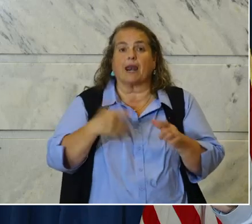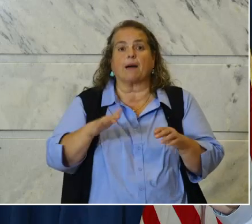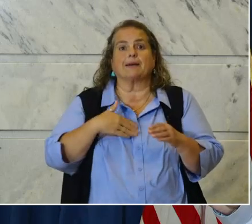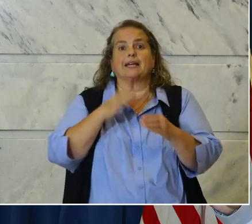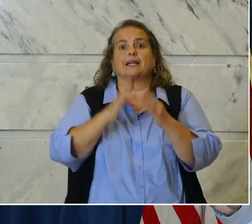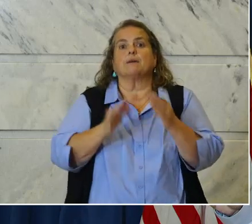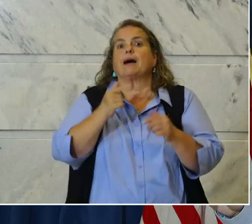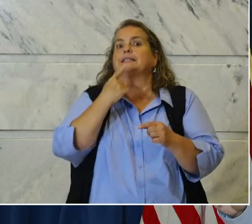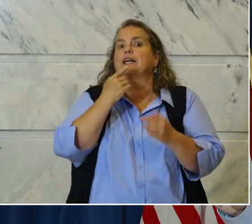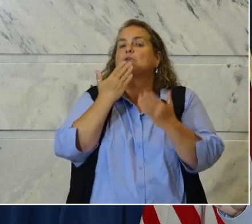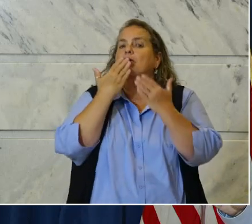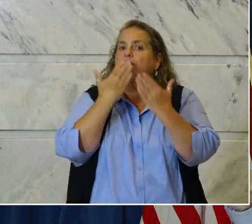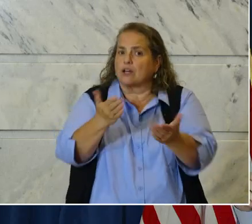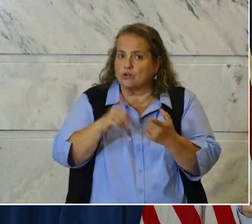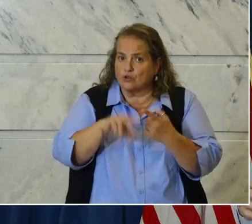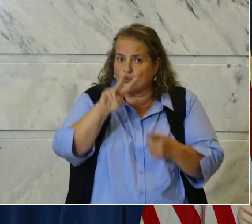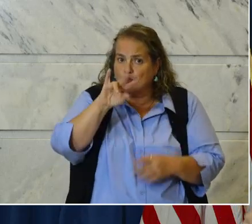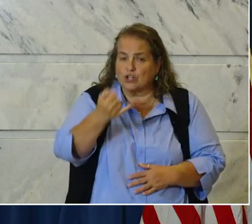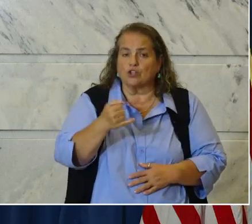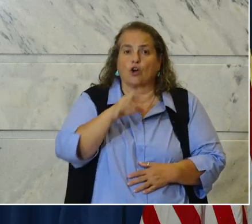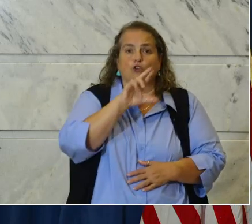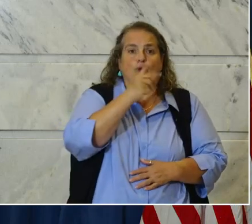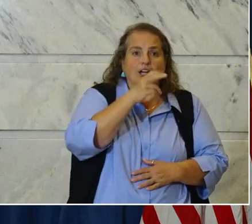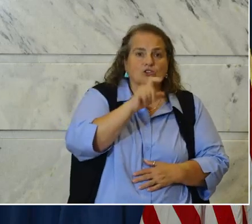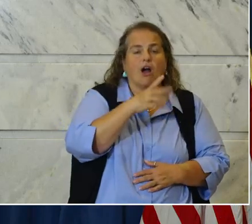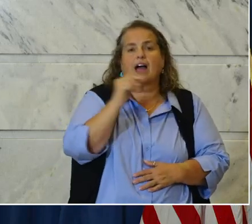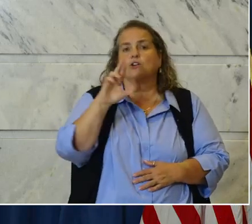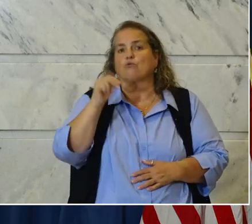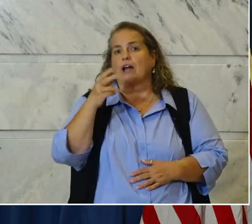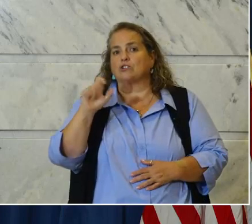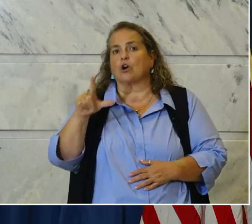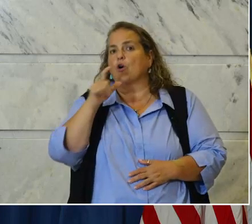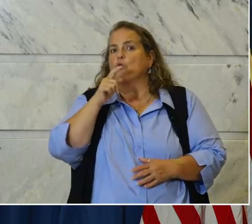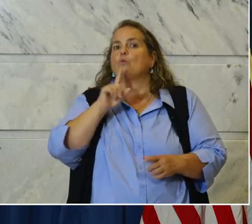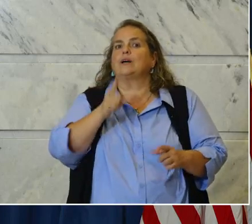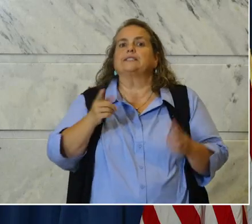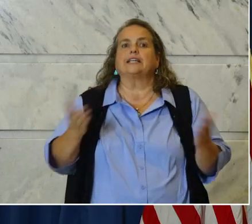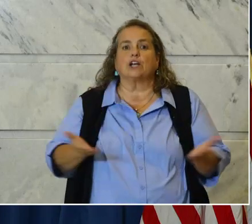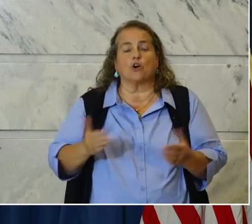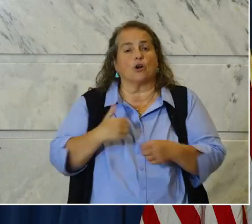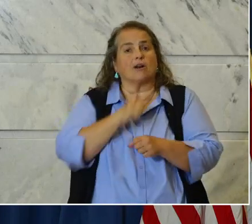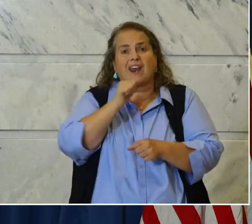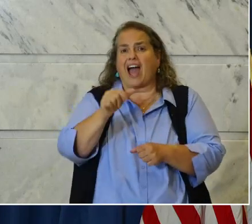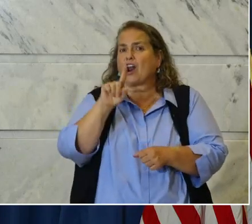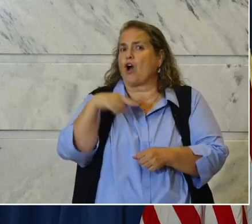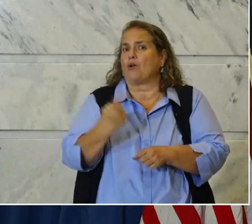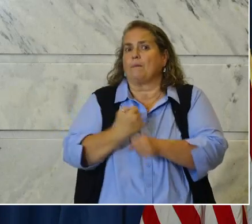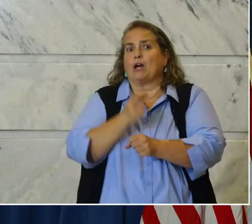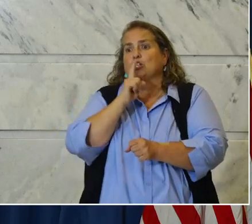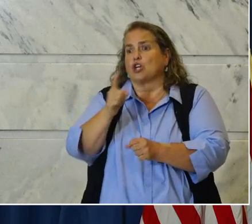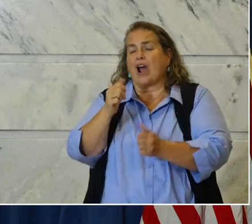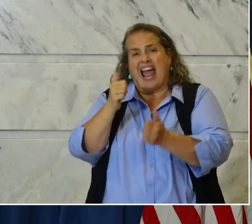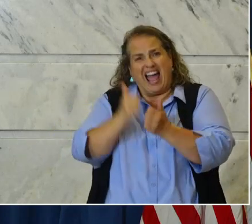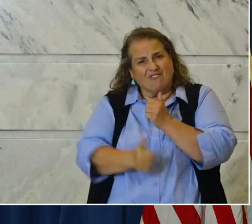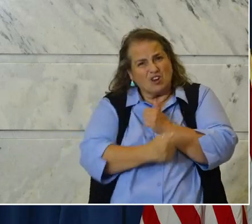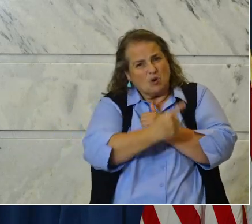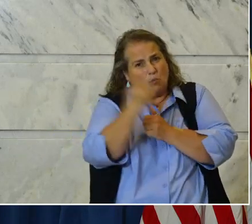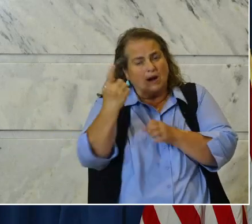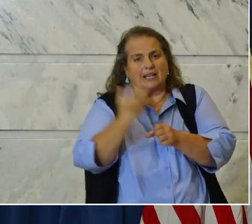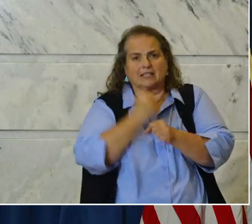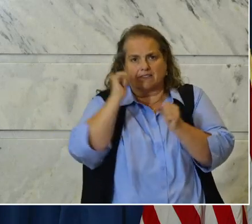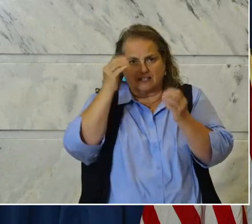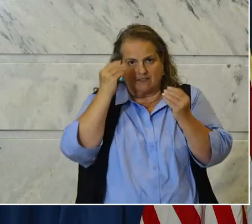thank you to Virginia and Rachel who are here, not just for making sure everybody gets this